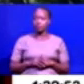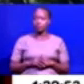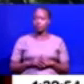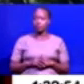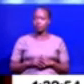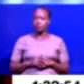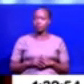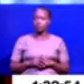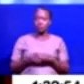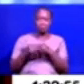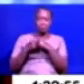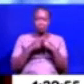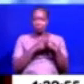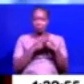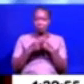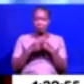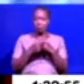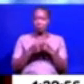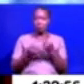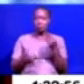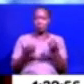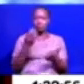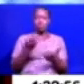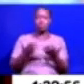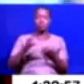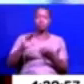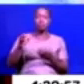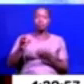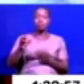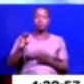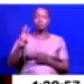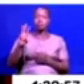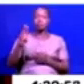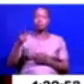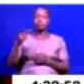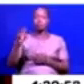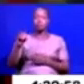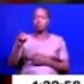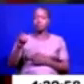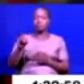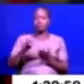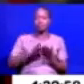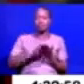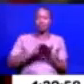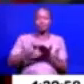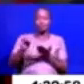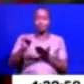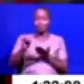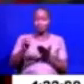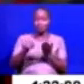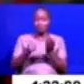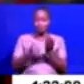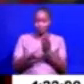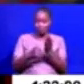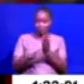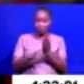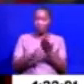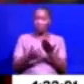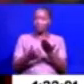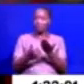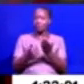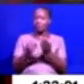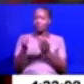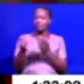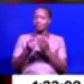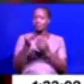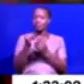Disease remains a challenge in Baringo County despite efforts by World Health Organization to eradicate the eye disease by January this year. The disease